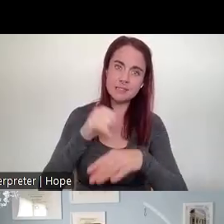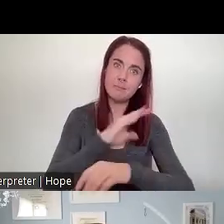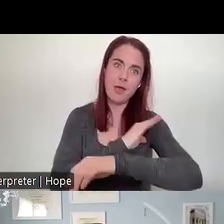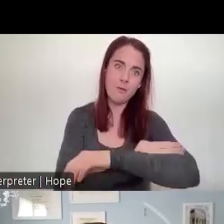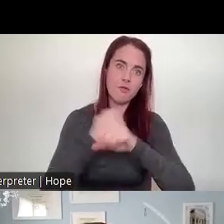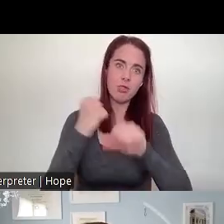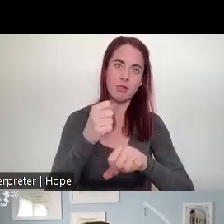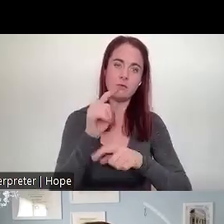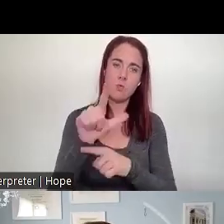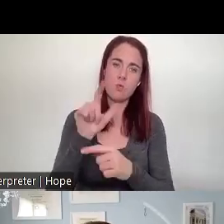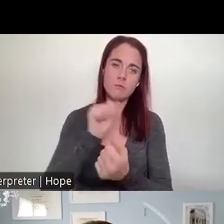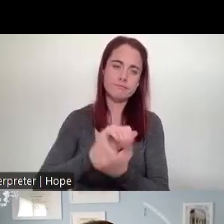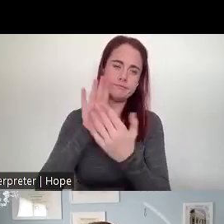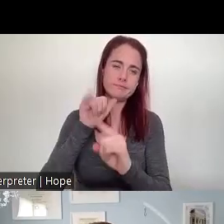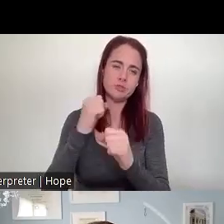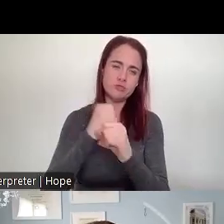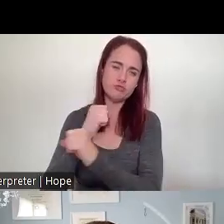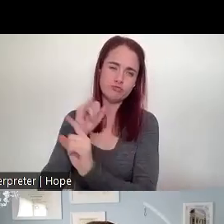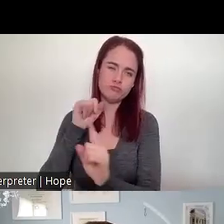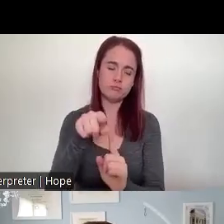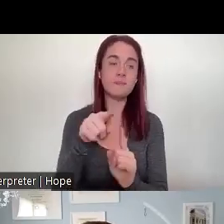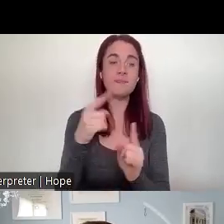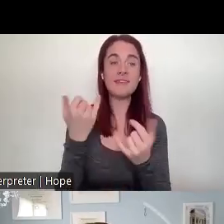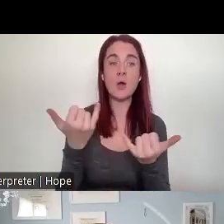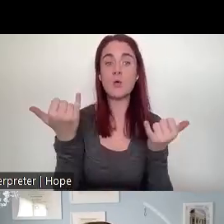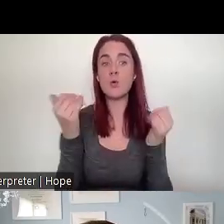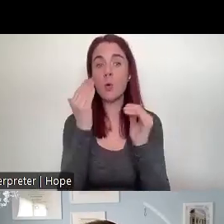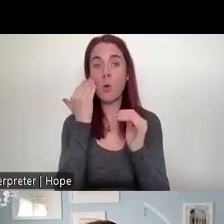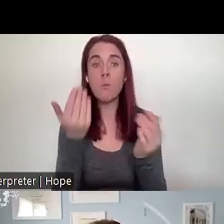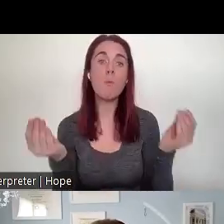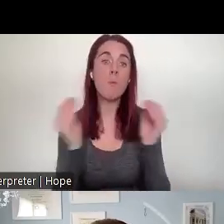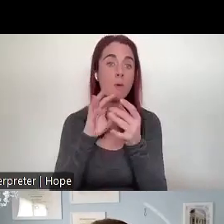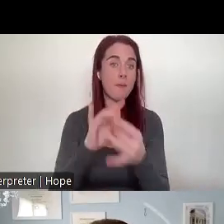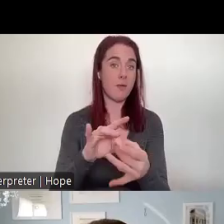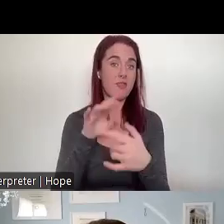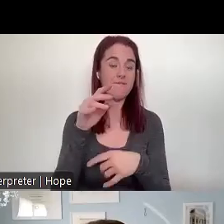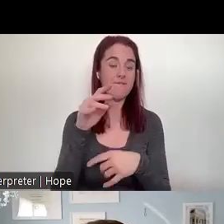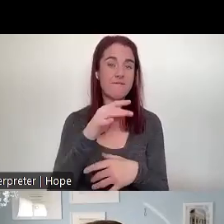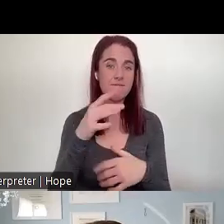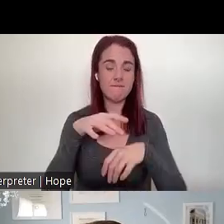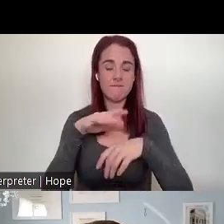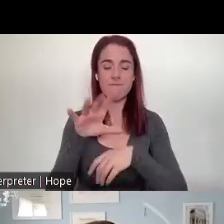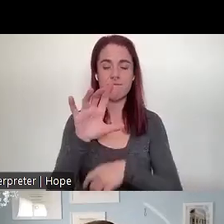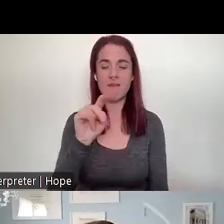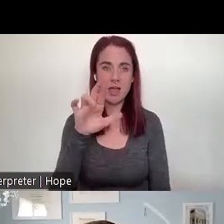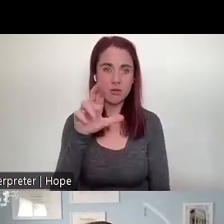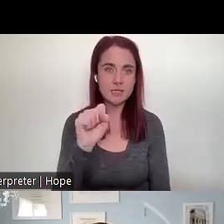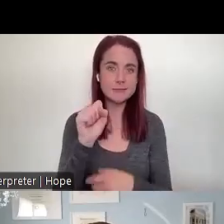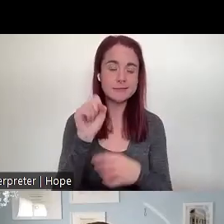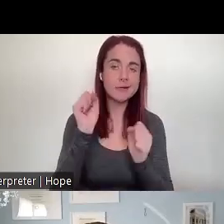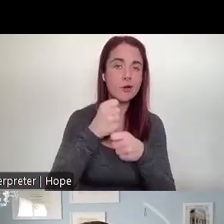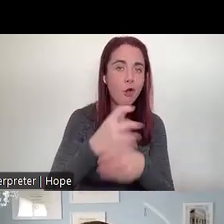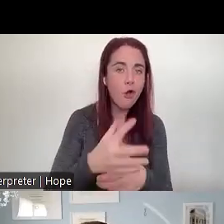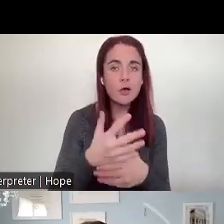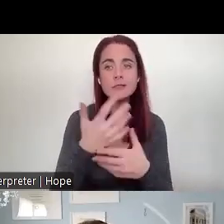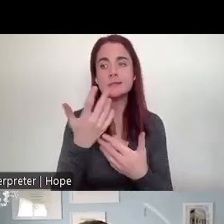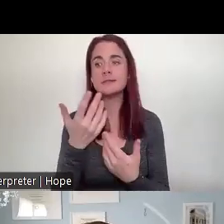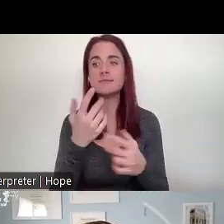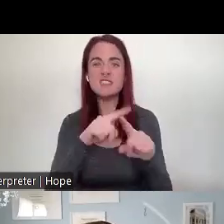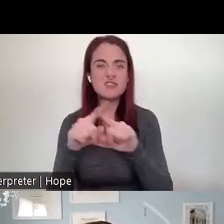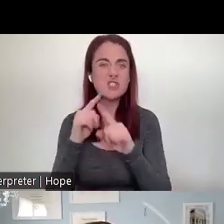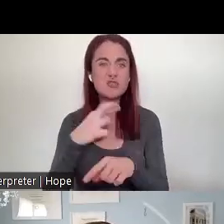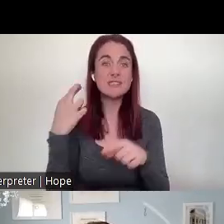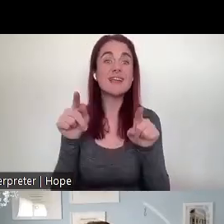So now that we know a bit more about the virus, what it can cause, what increases the risk of infection and potentially cancer, and how one